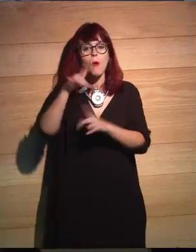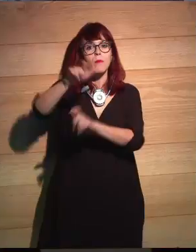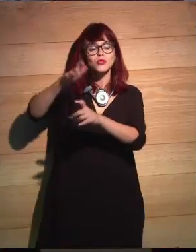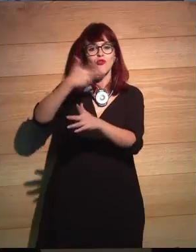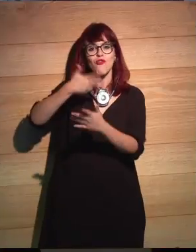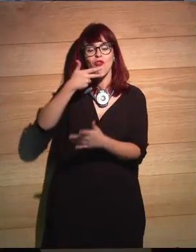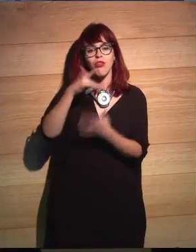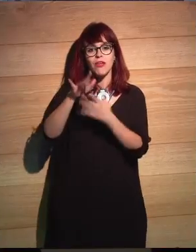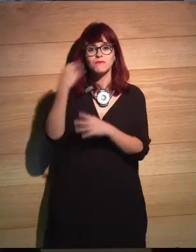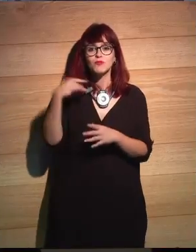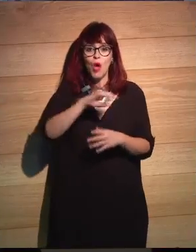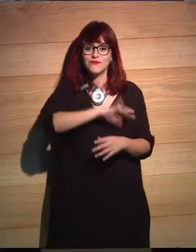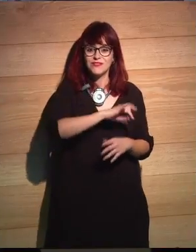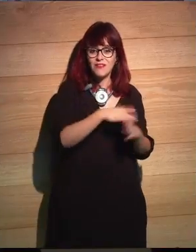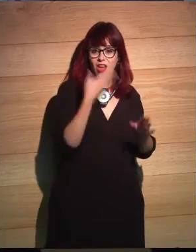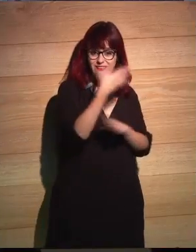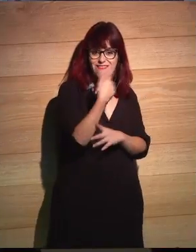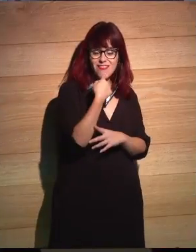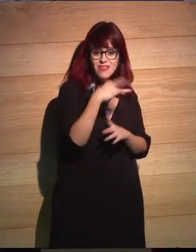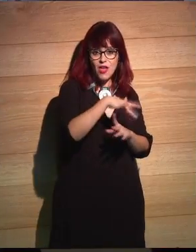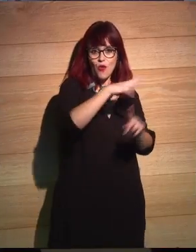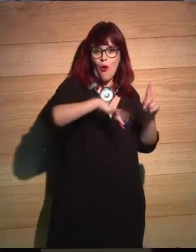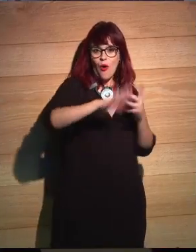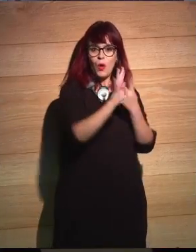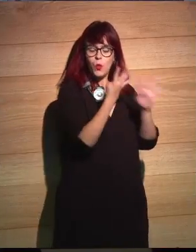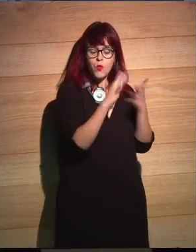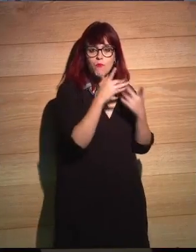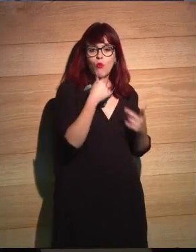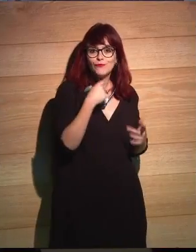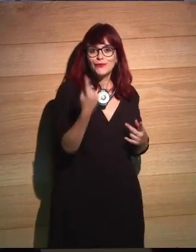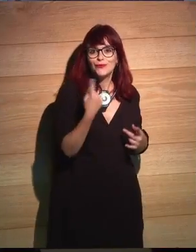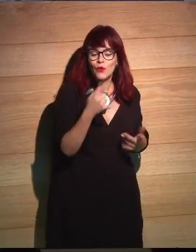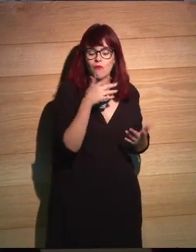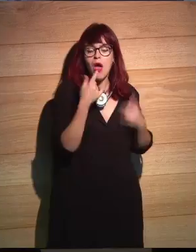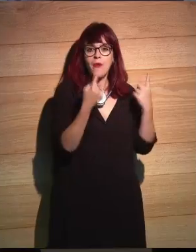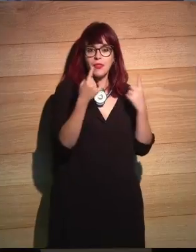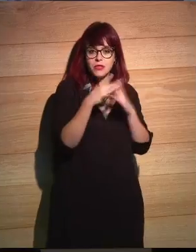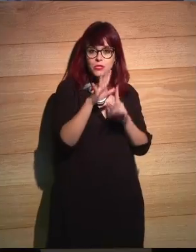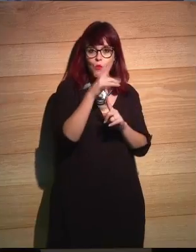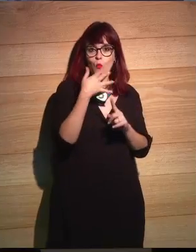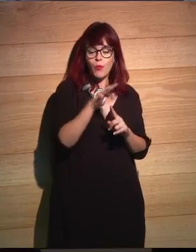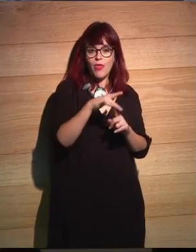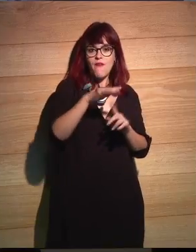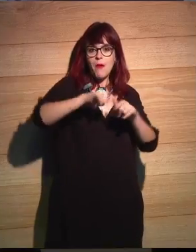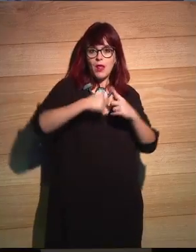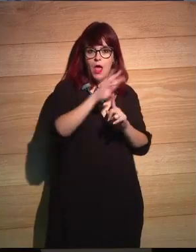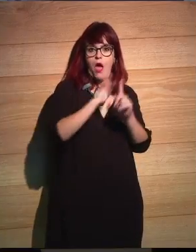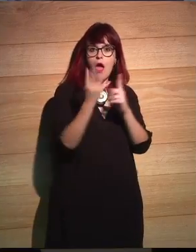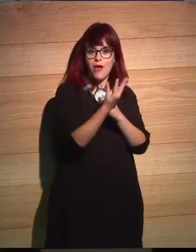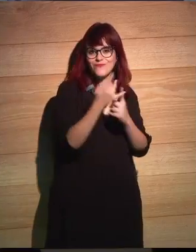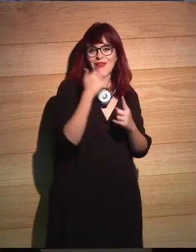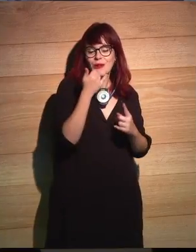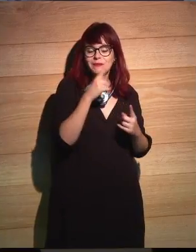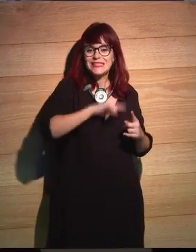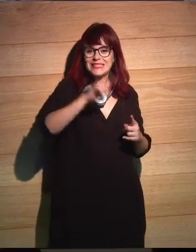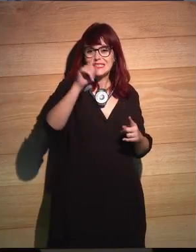feel lonely surrounded by all of his family. So I think that if you go